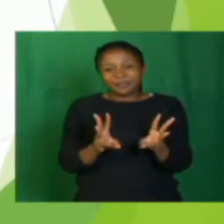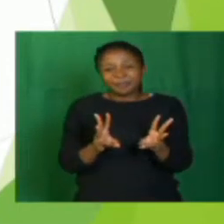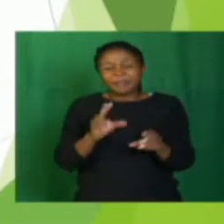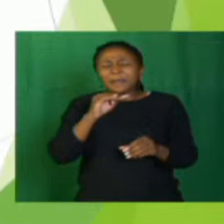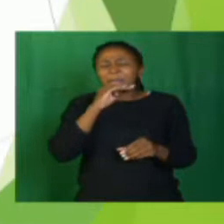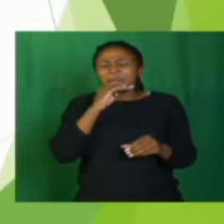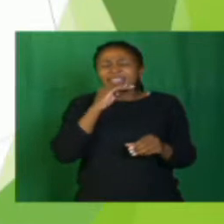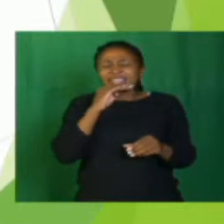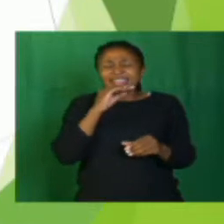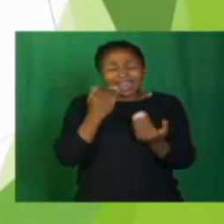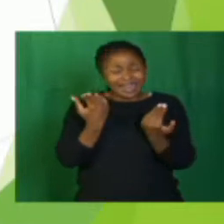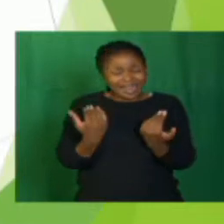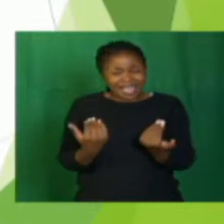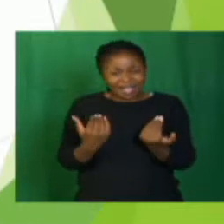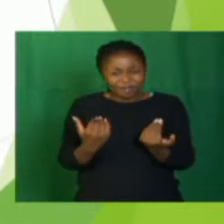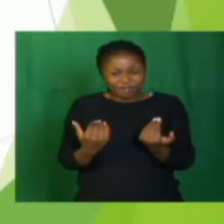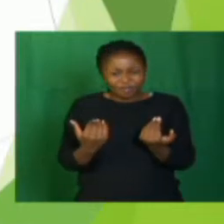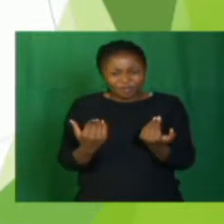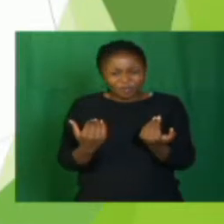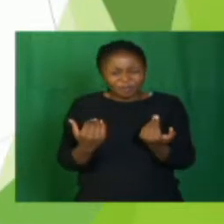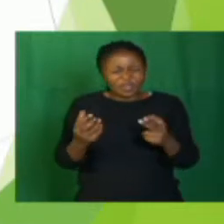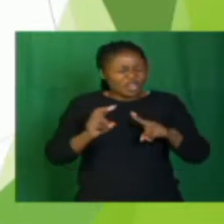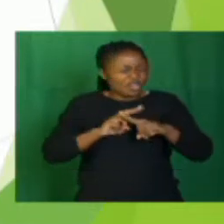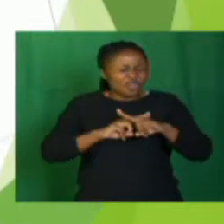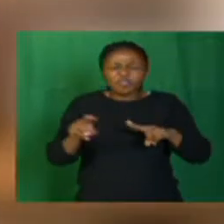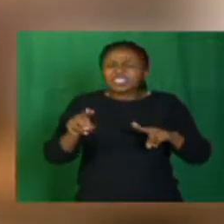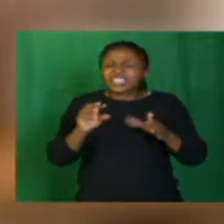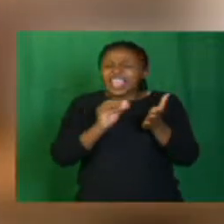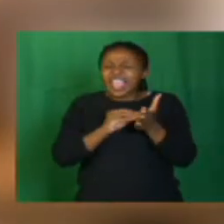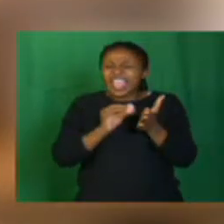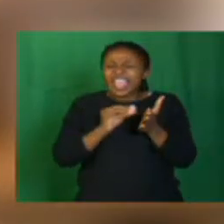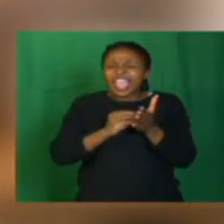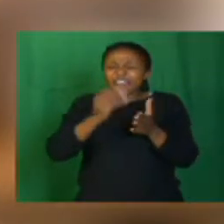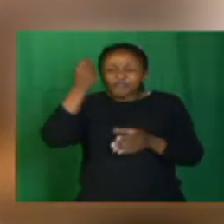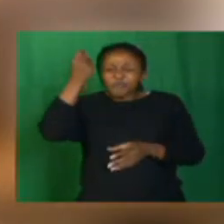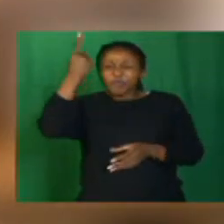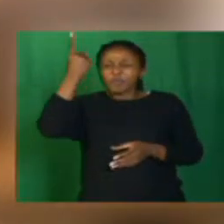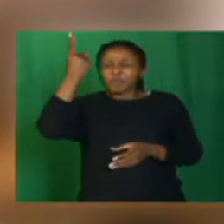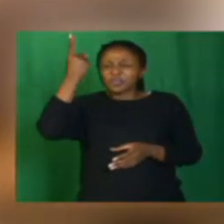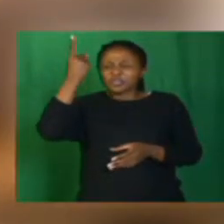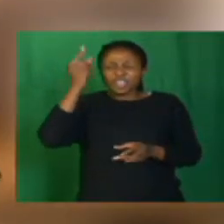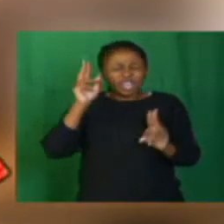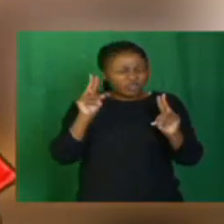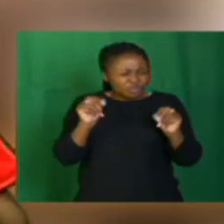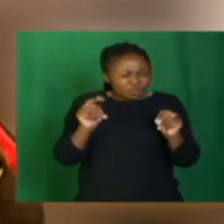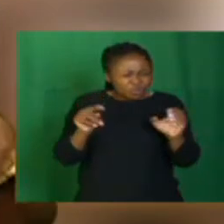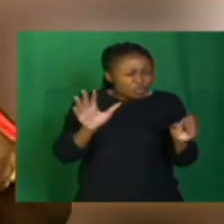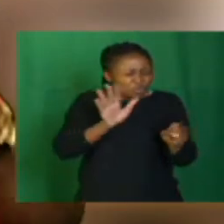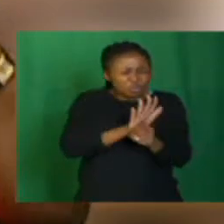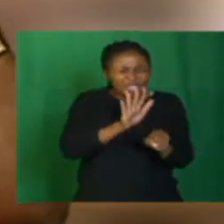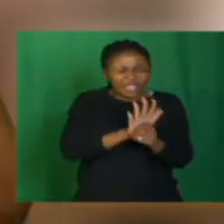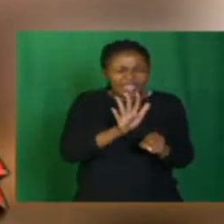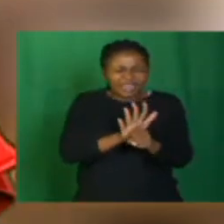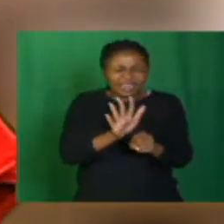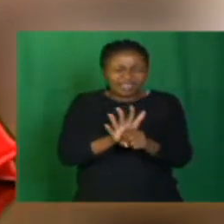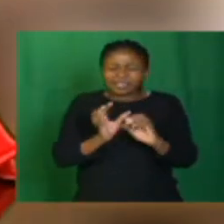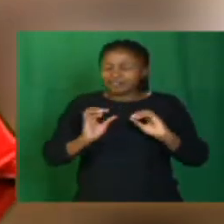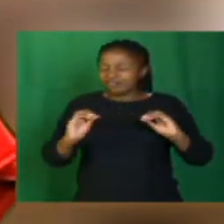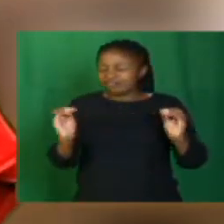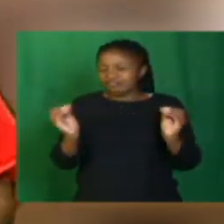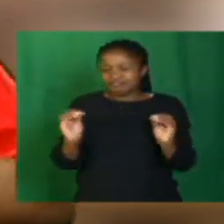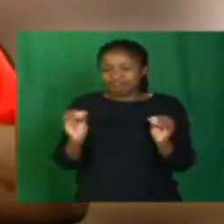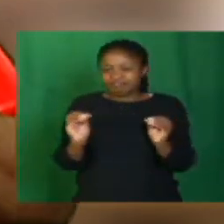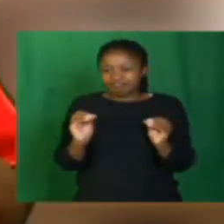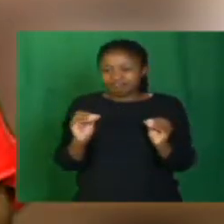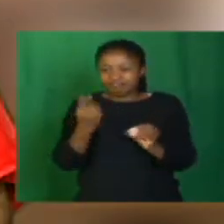Don't sound too overtly opinionated in the conclusion. You want to leave that to the